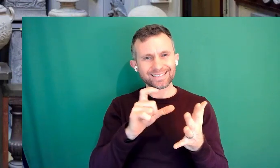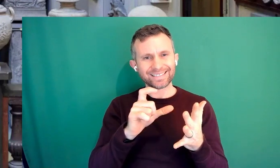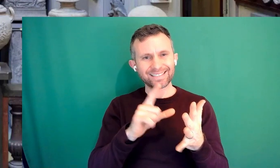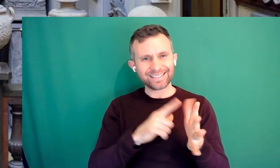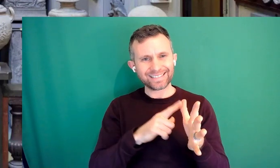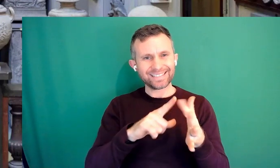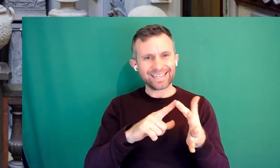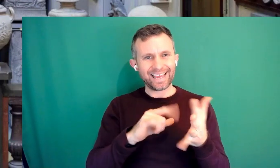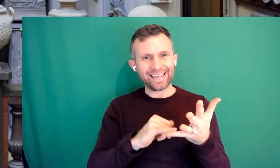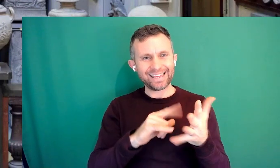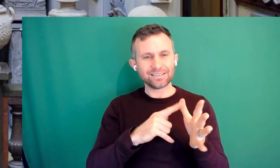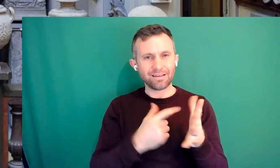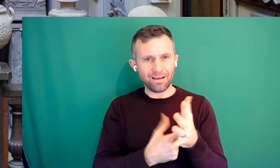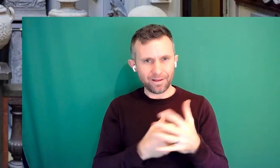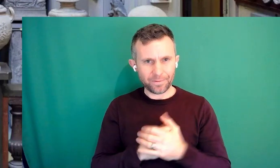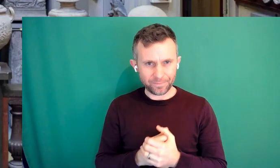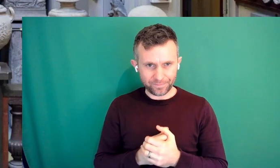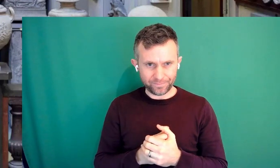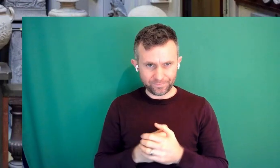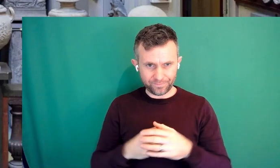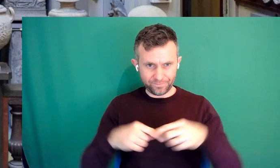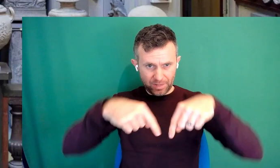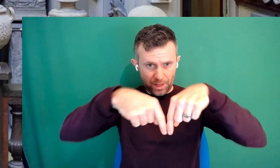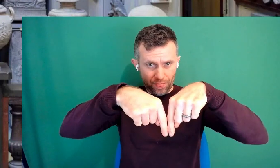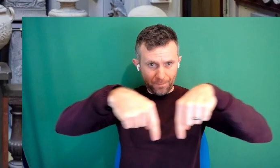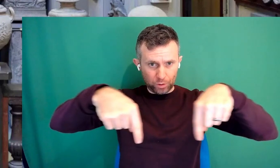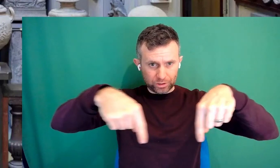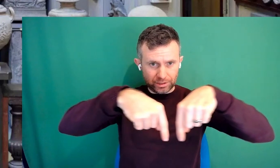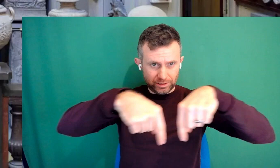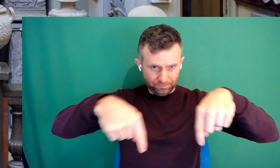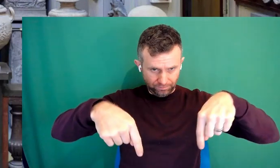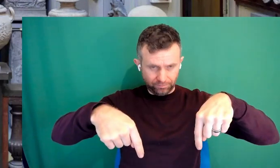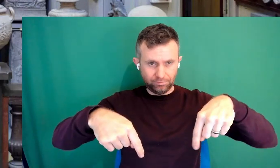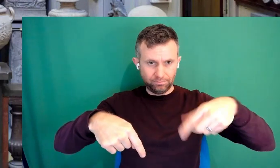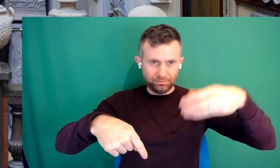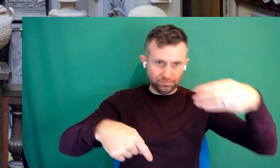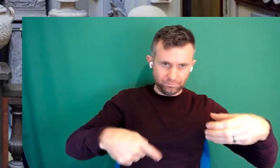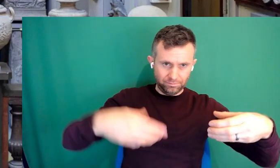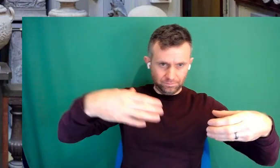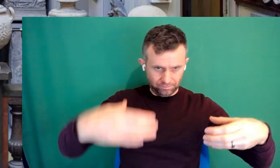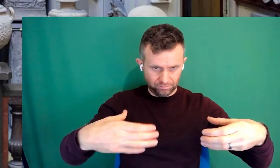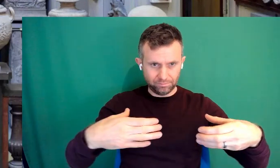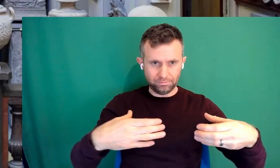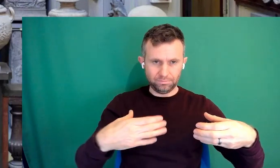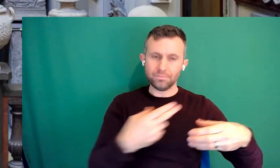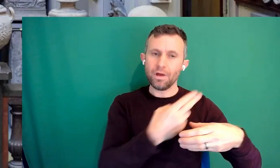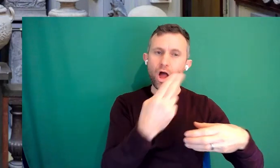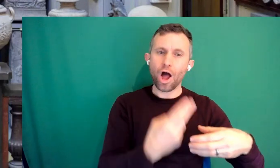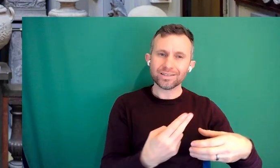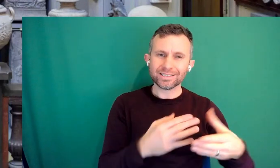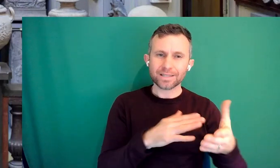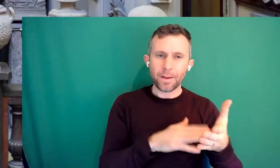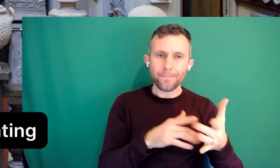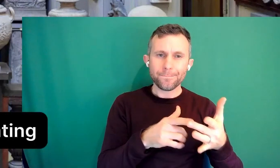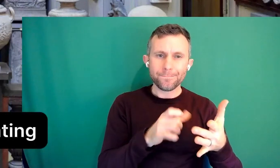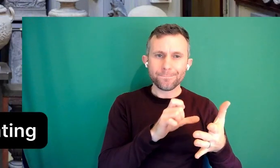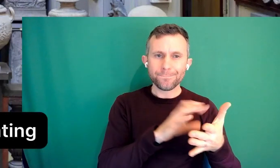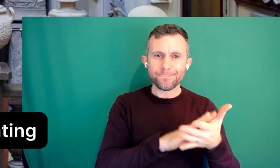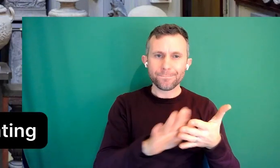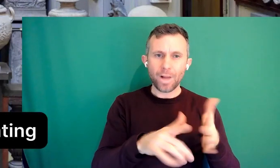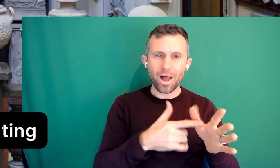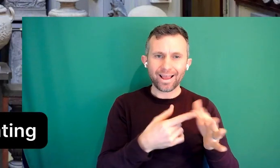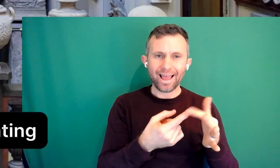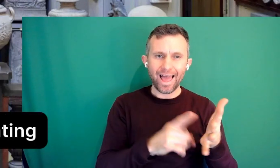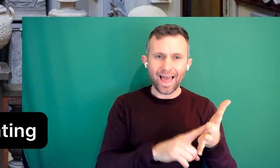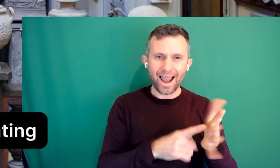If you continue down the corridor, you will come to the picture room, which we will visit in a moment, and see the